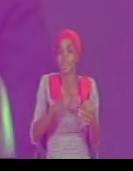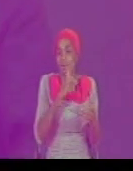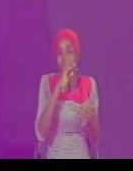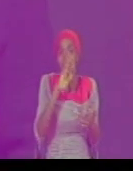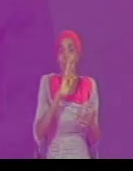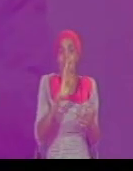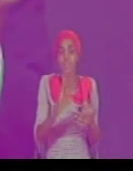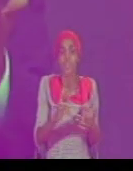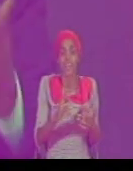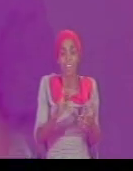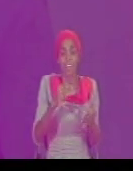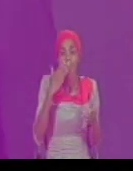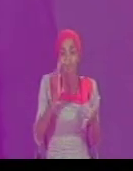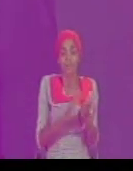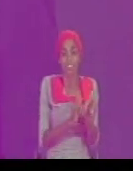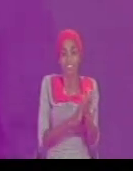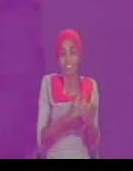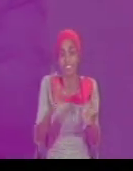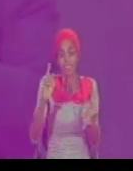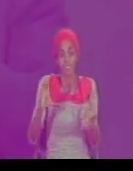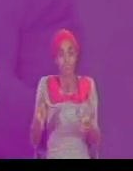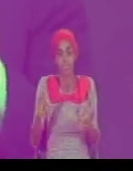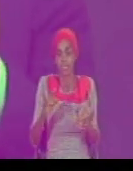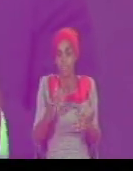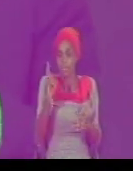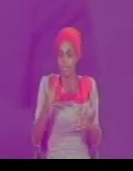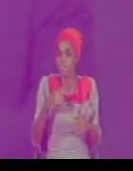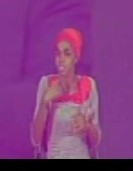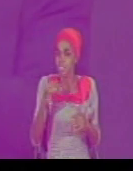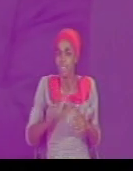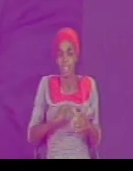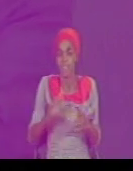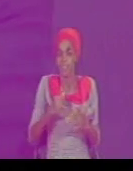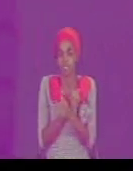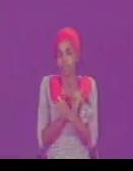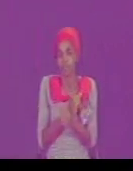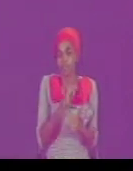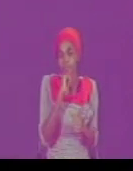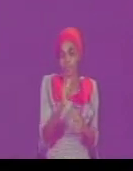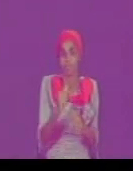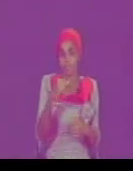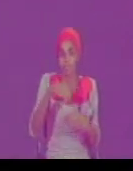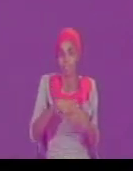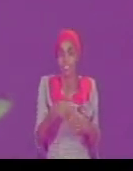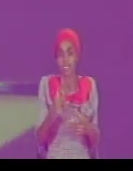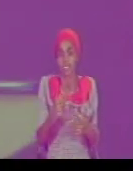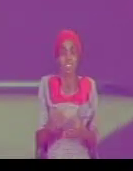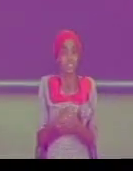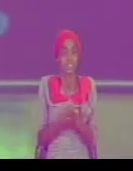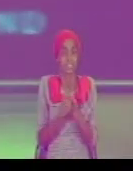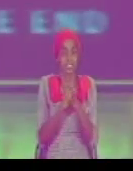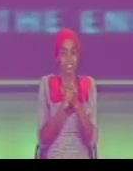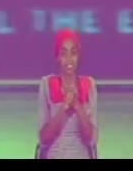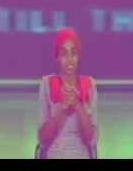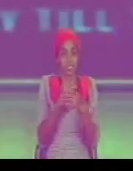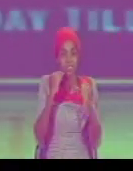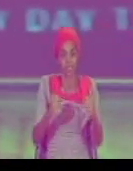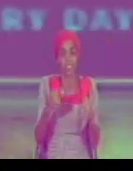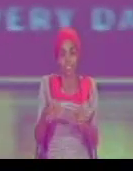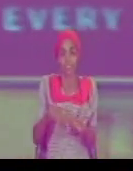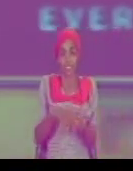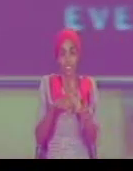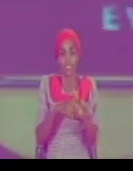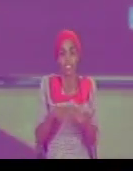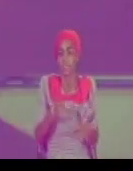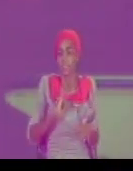not in the strength of the horse, and he taketh not pleasure in the legs of a man. There